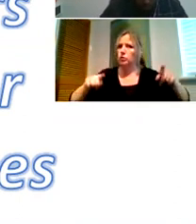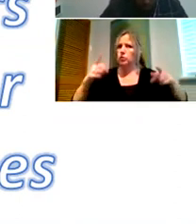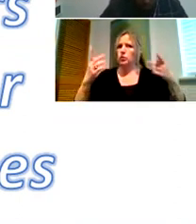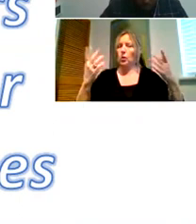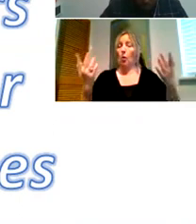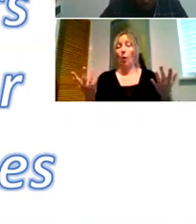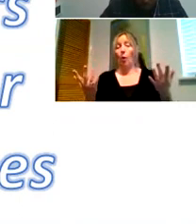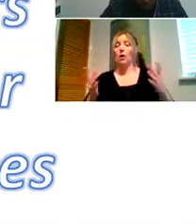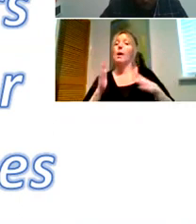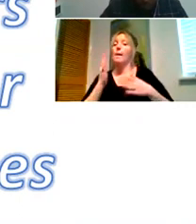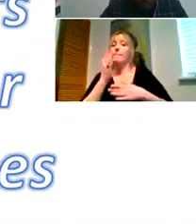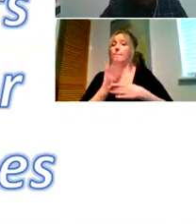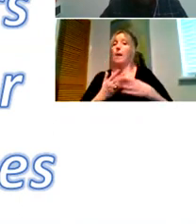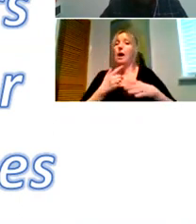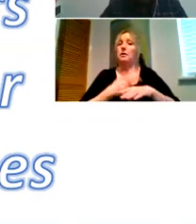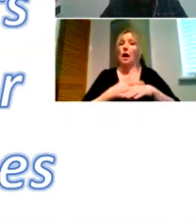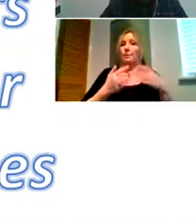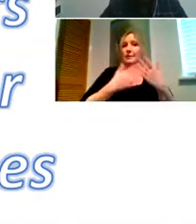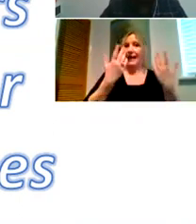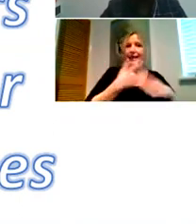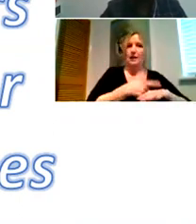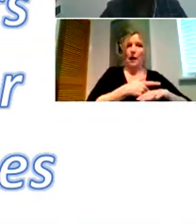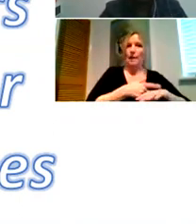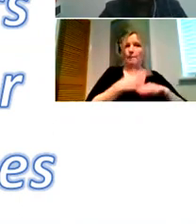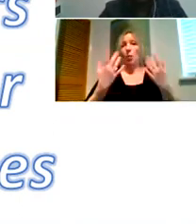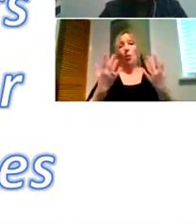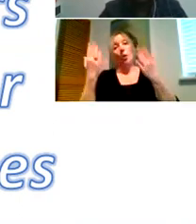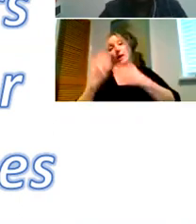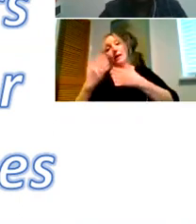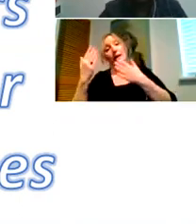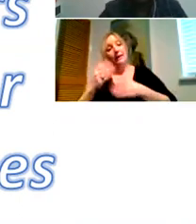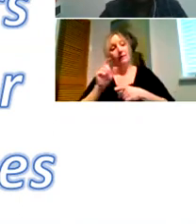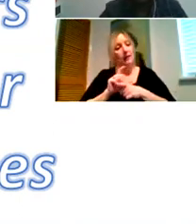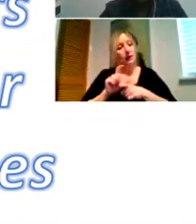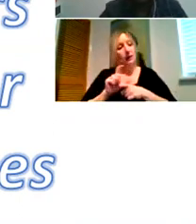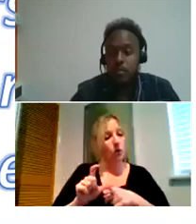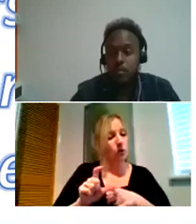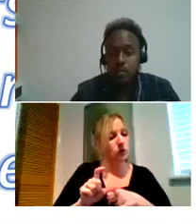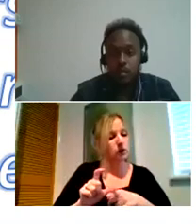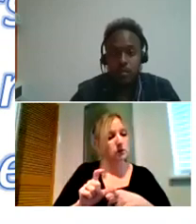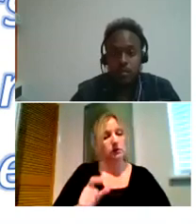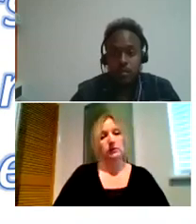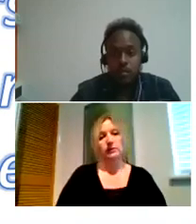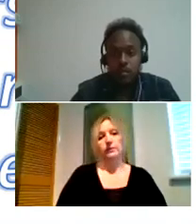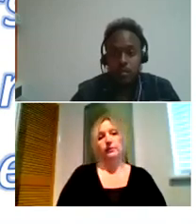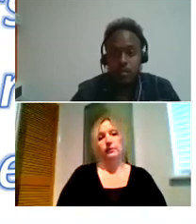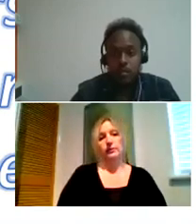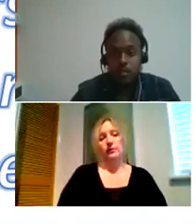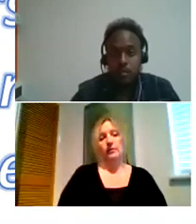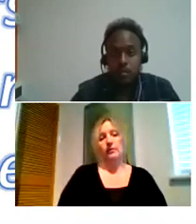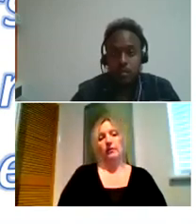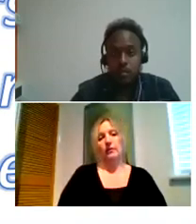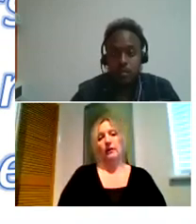day and evening courses. My colleague Dahir will now speak to you more about our